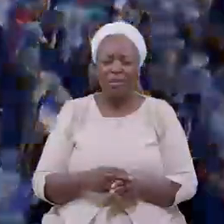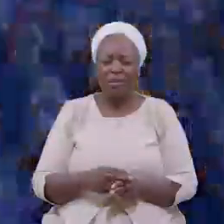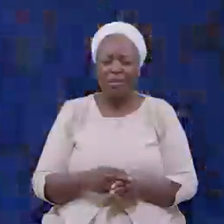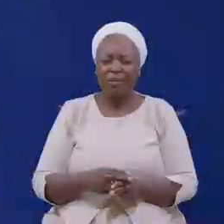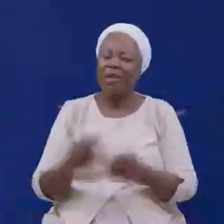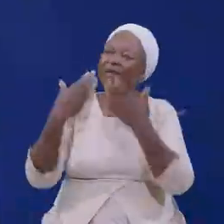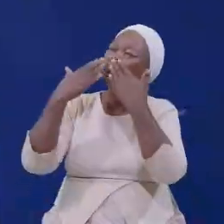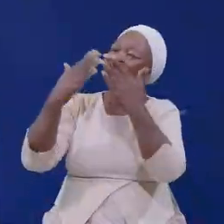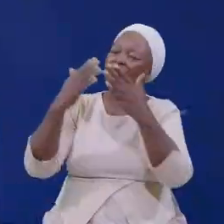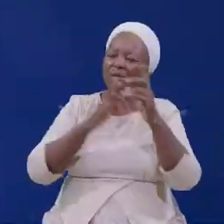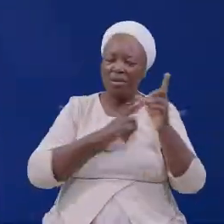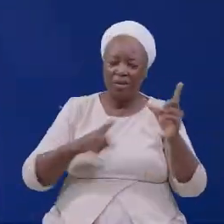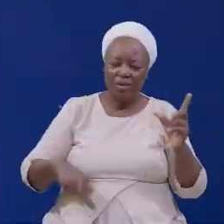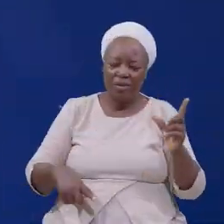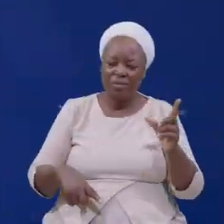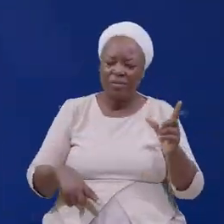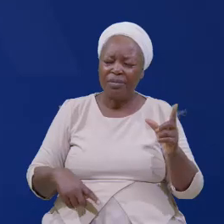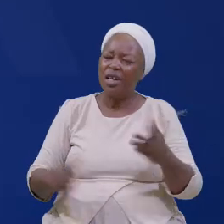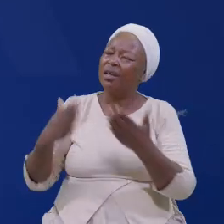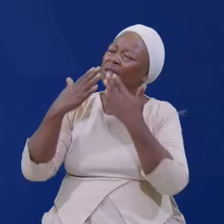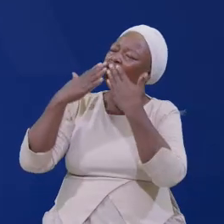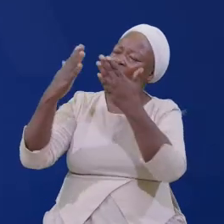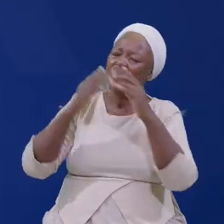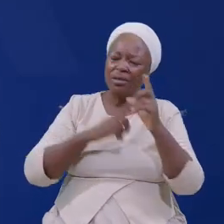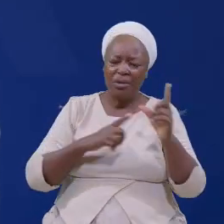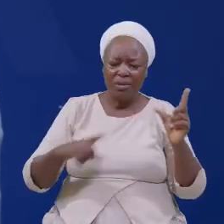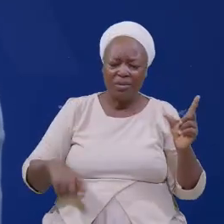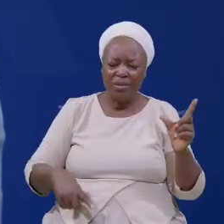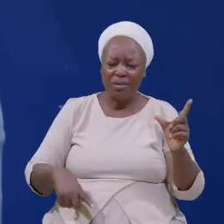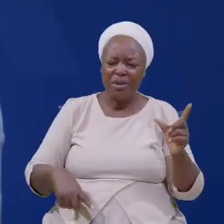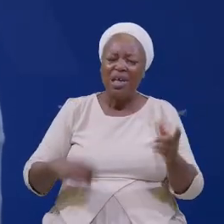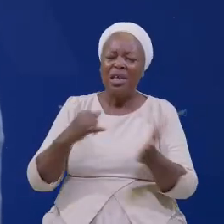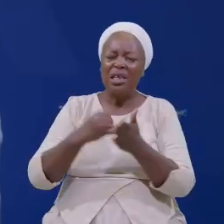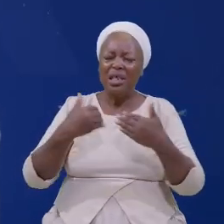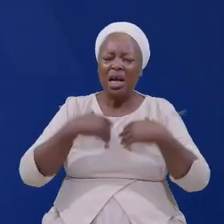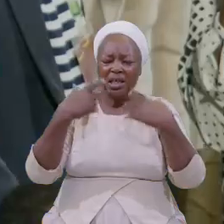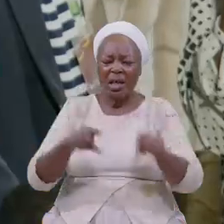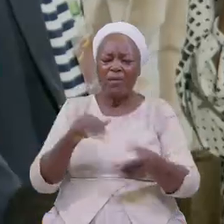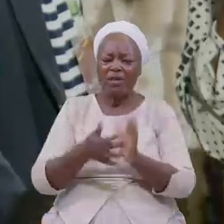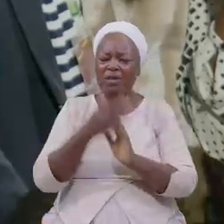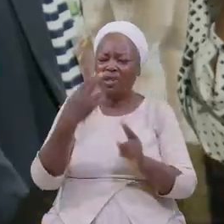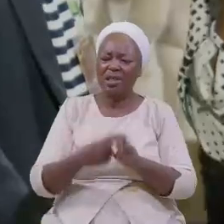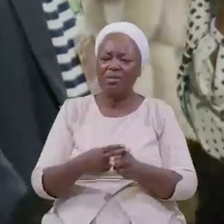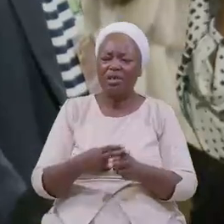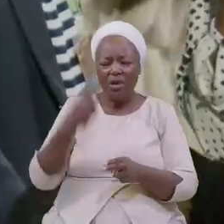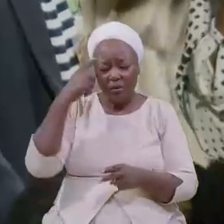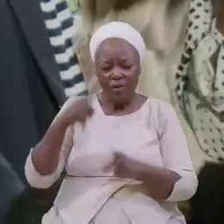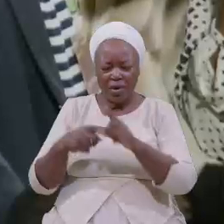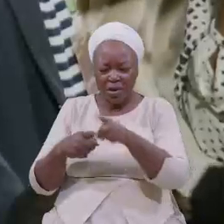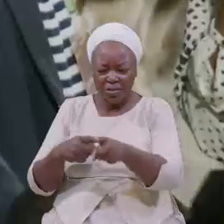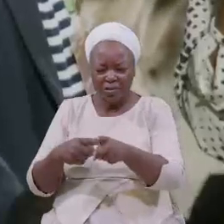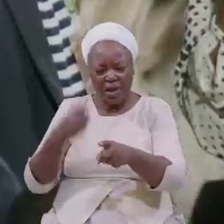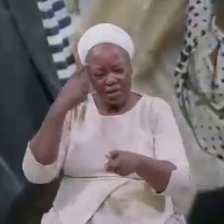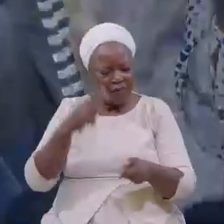Thank you, Lord. Thank you, Lord. It is done for him, for